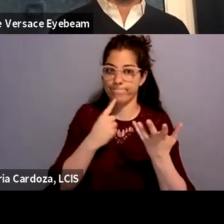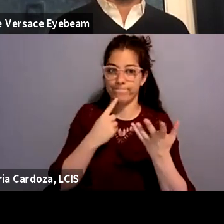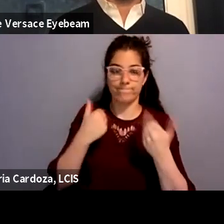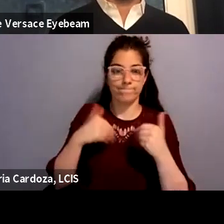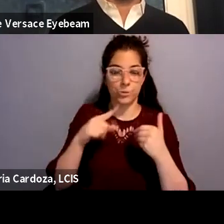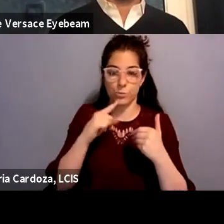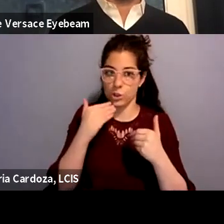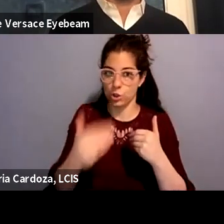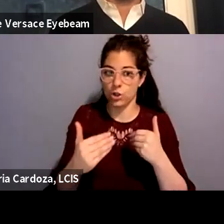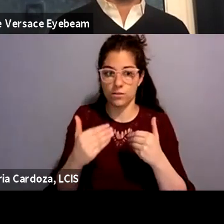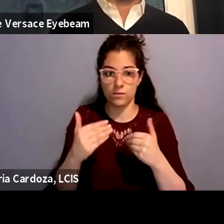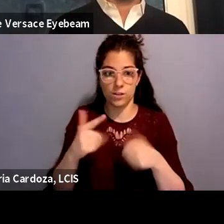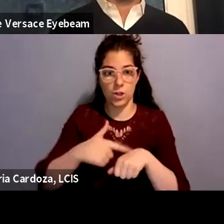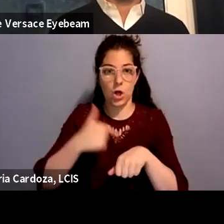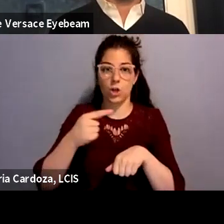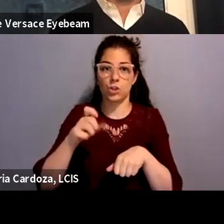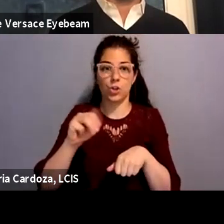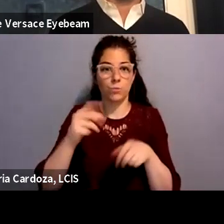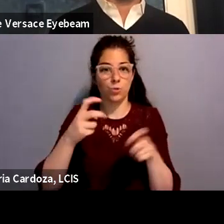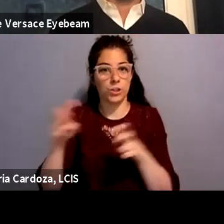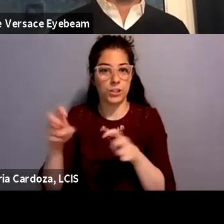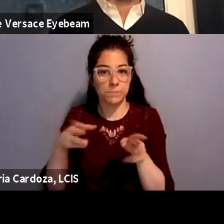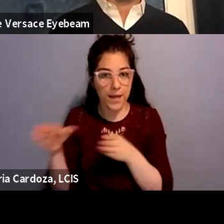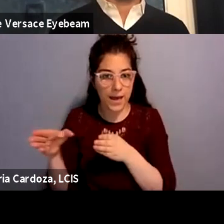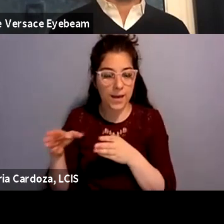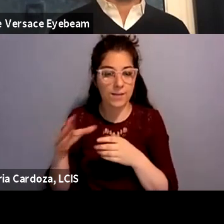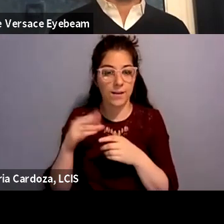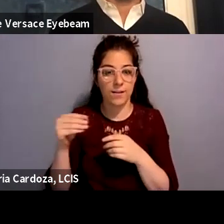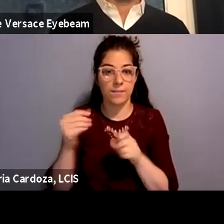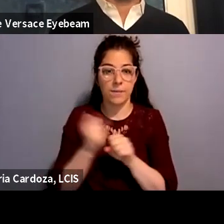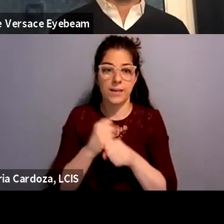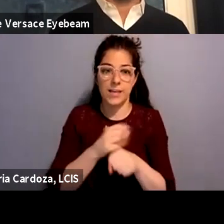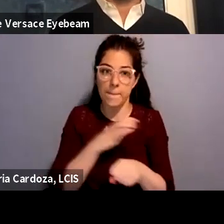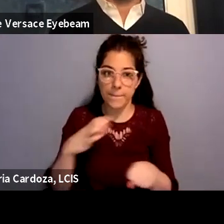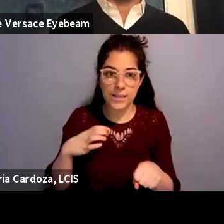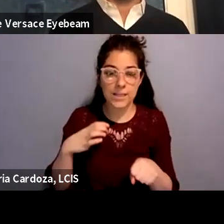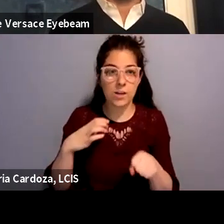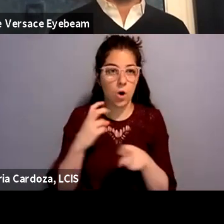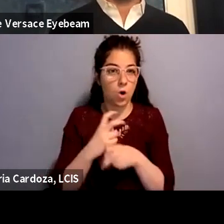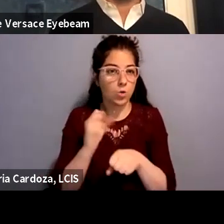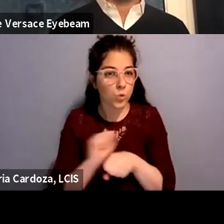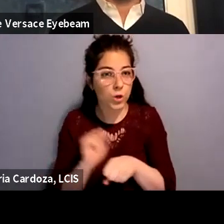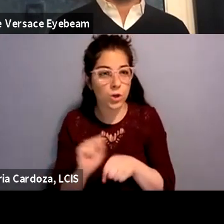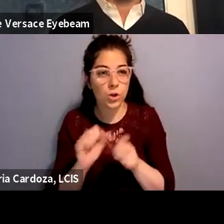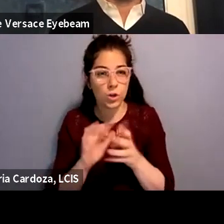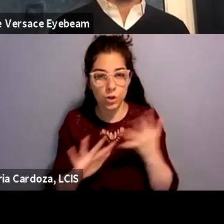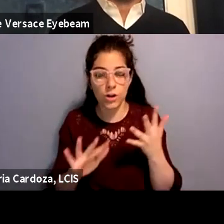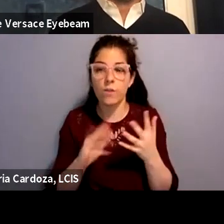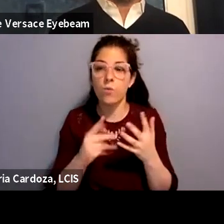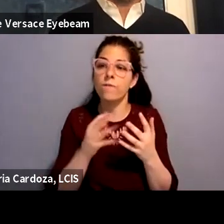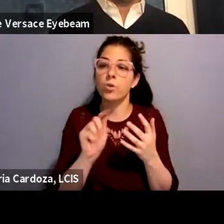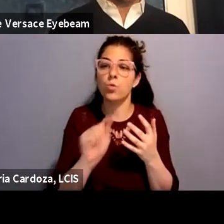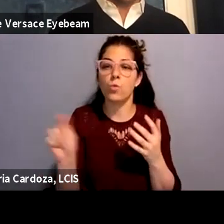following through on the long-term transition plan and forming a committee and doing the hard work. And then there were a couple of